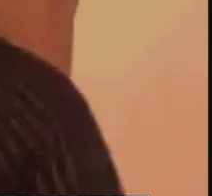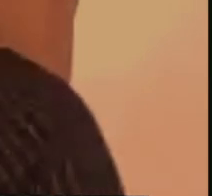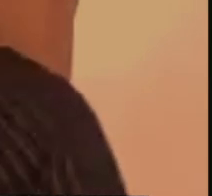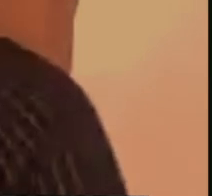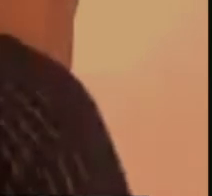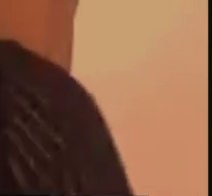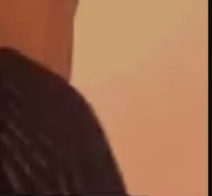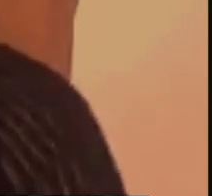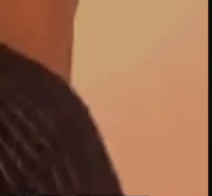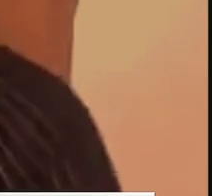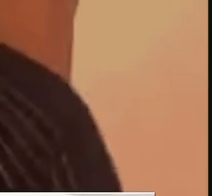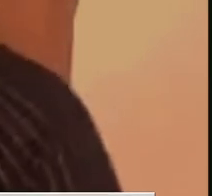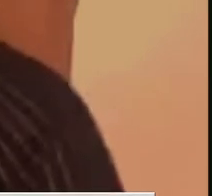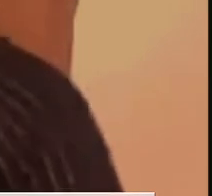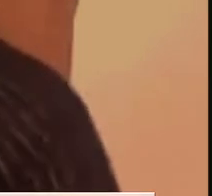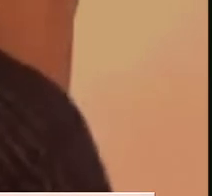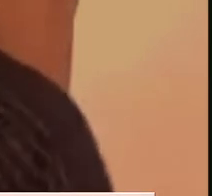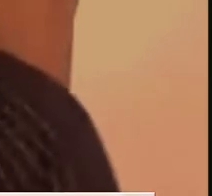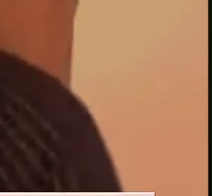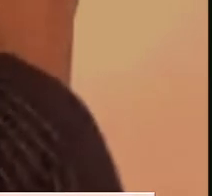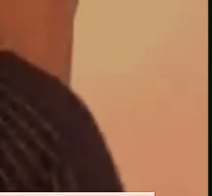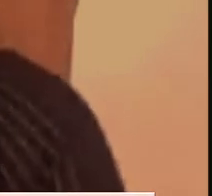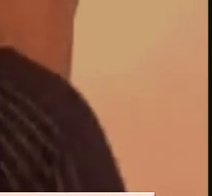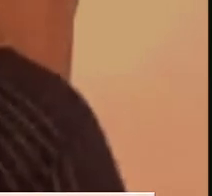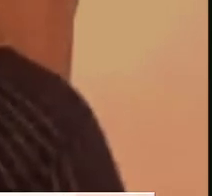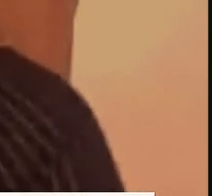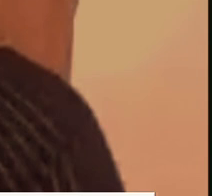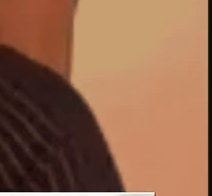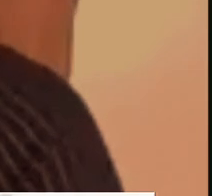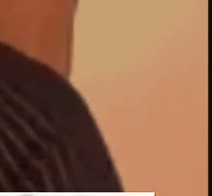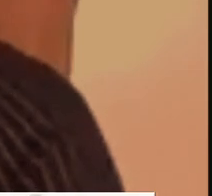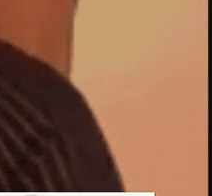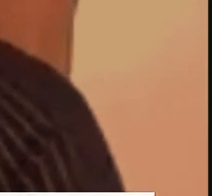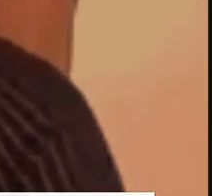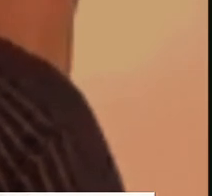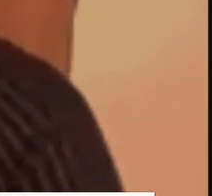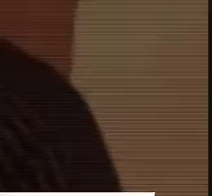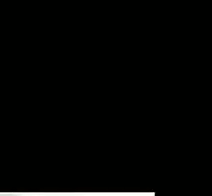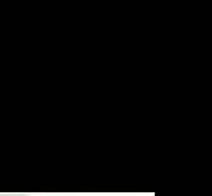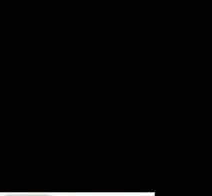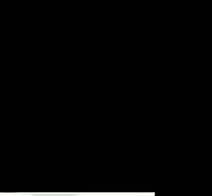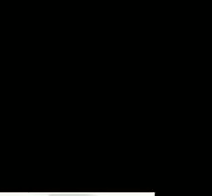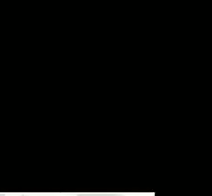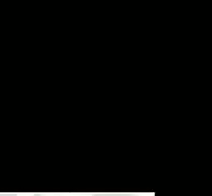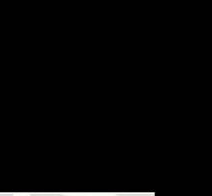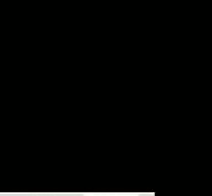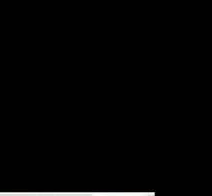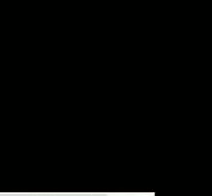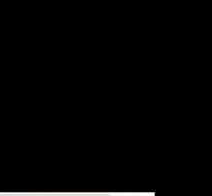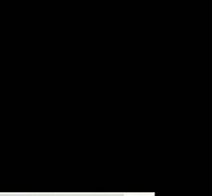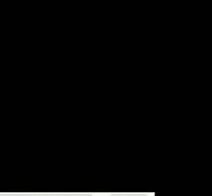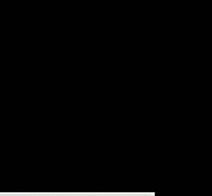You know, he has the knowledge of the market that we young people have. You know, at least we have the knowledge.